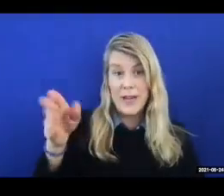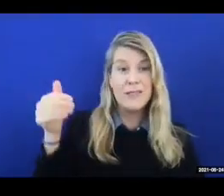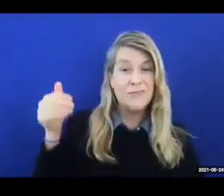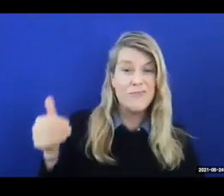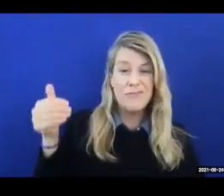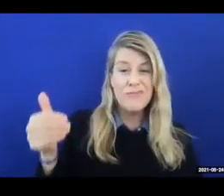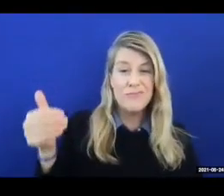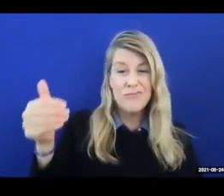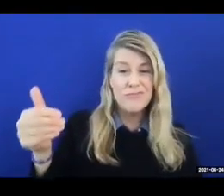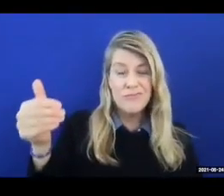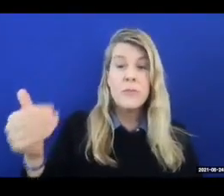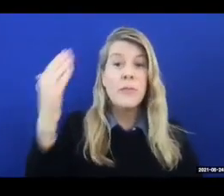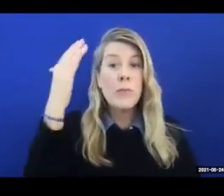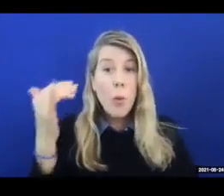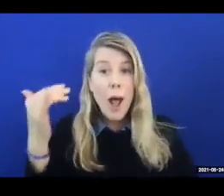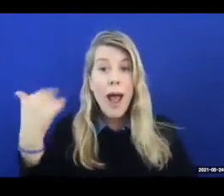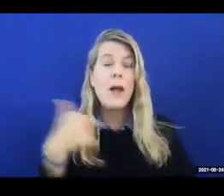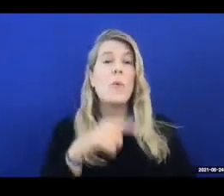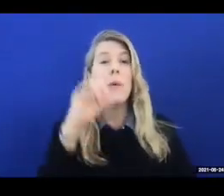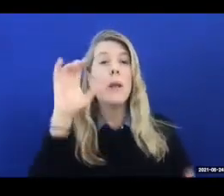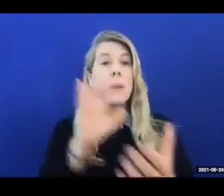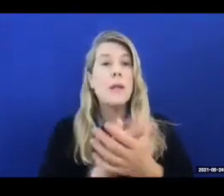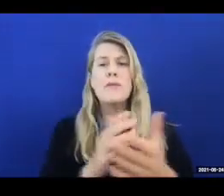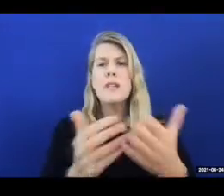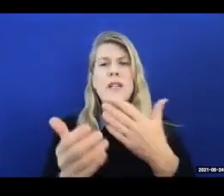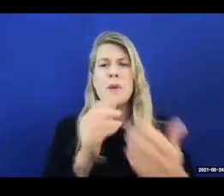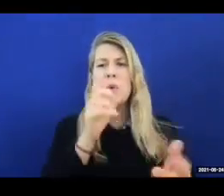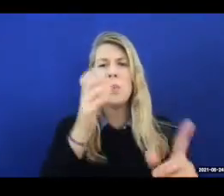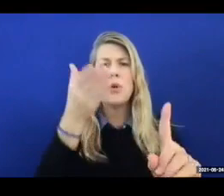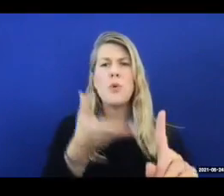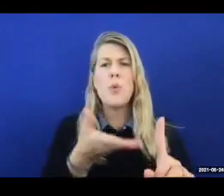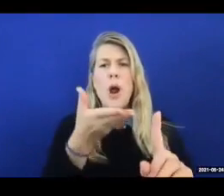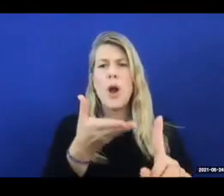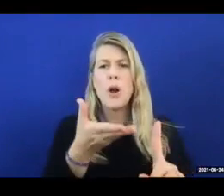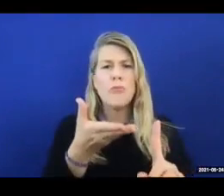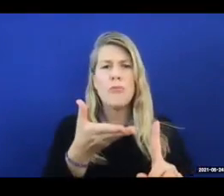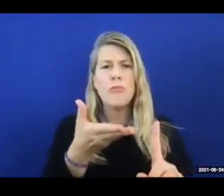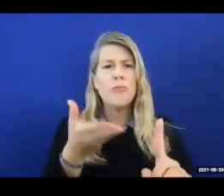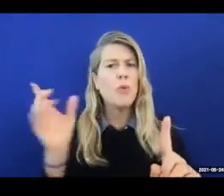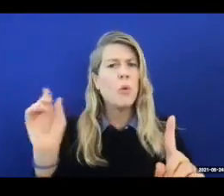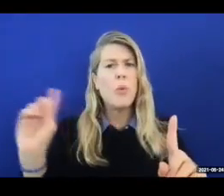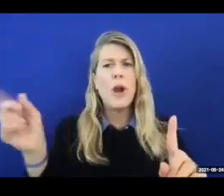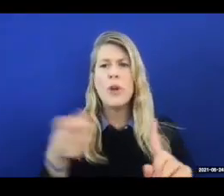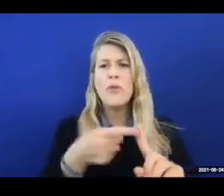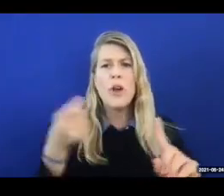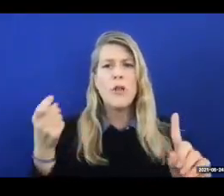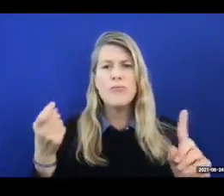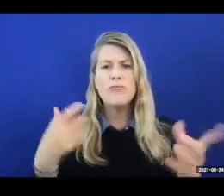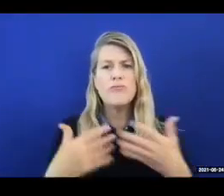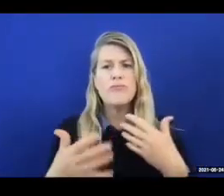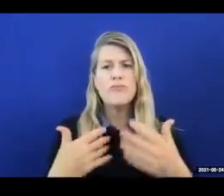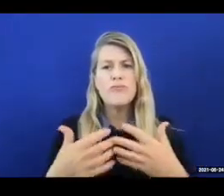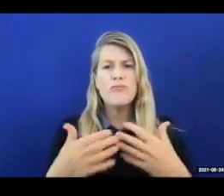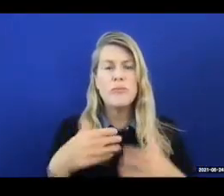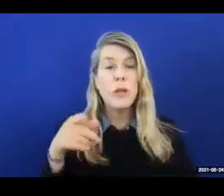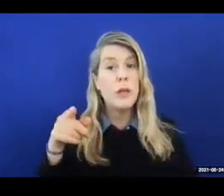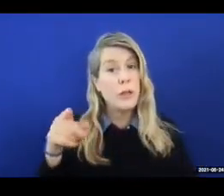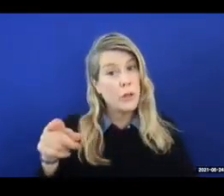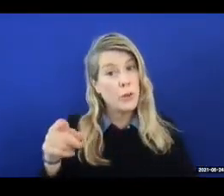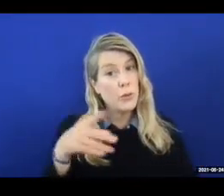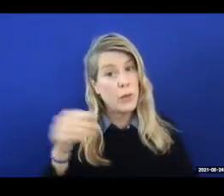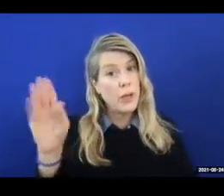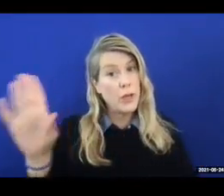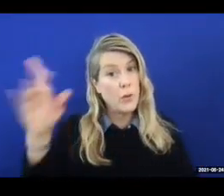we believe that no matter who you are or where you come from, you and